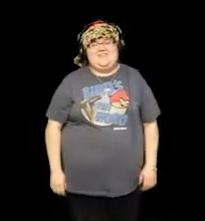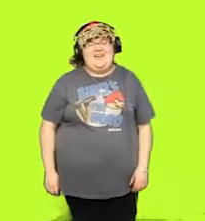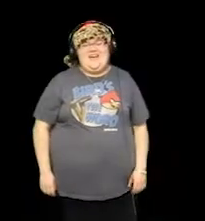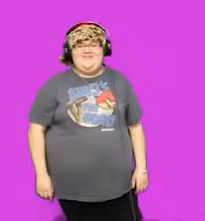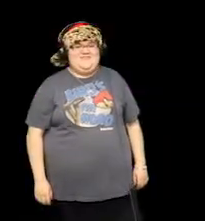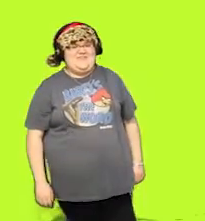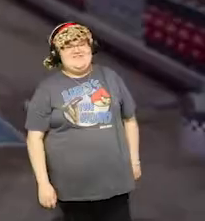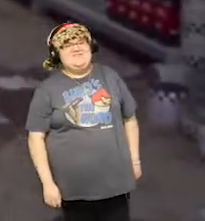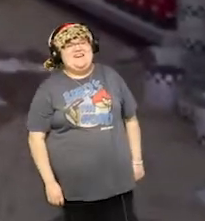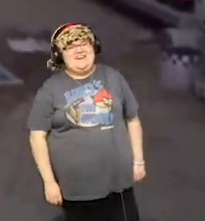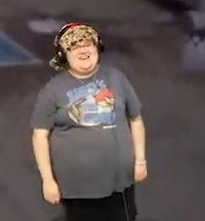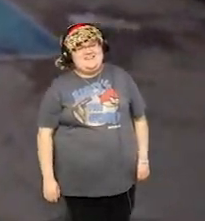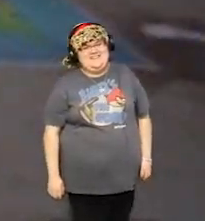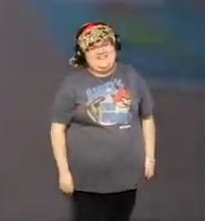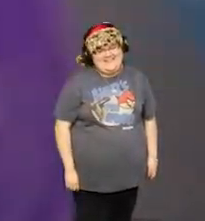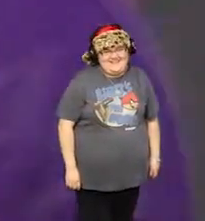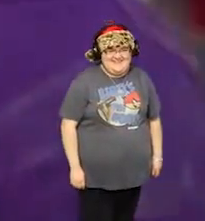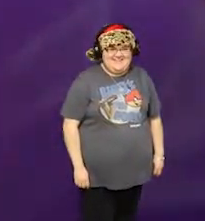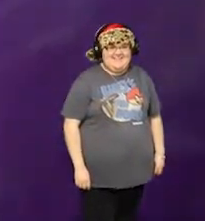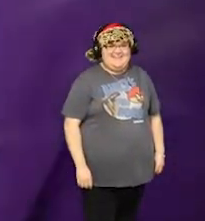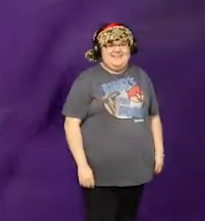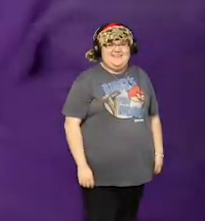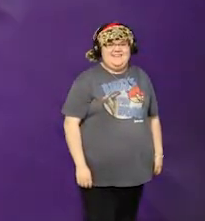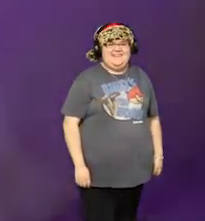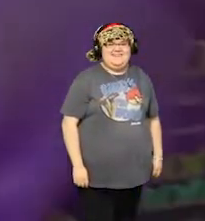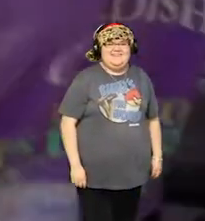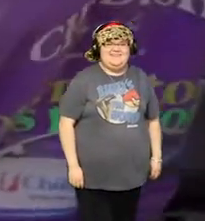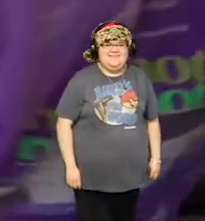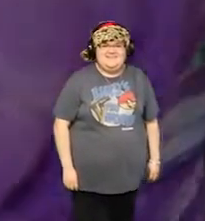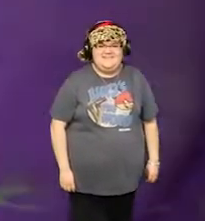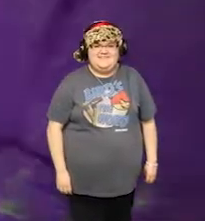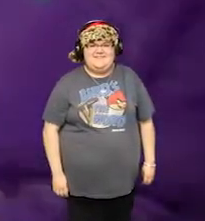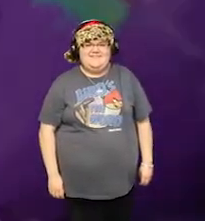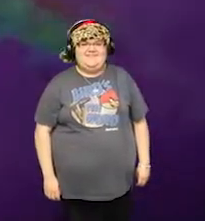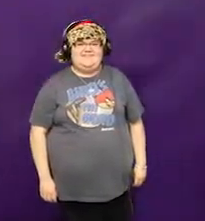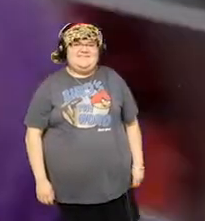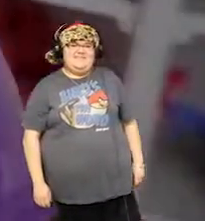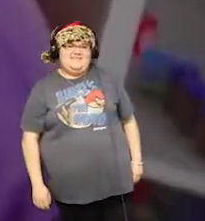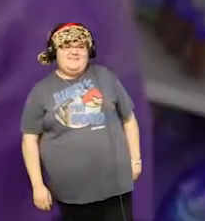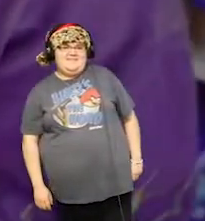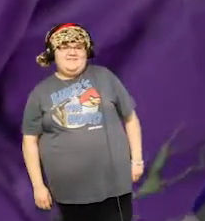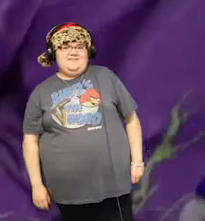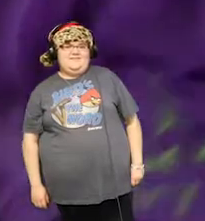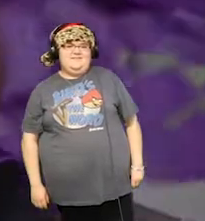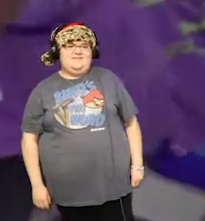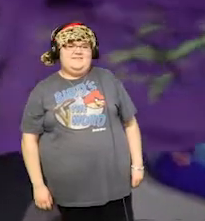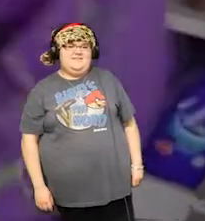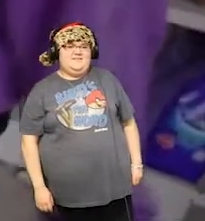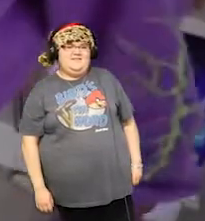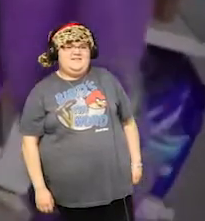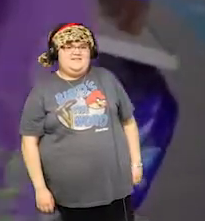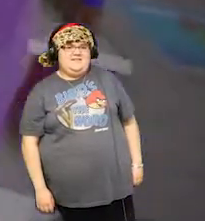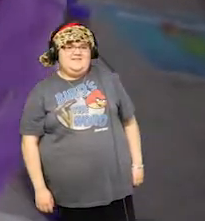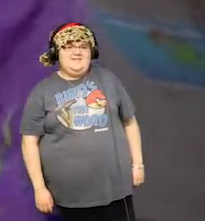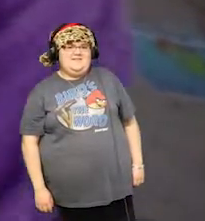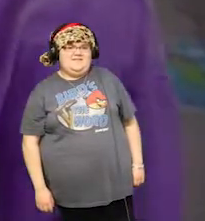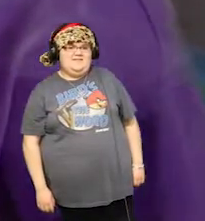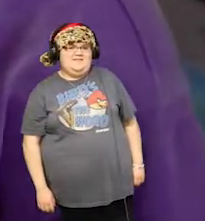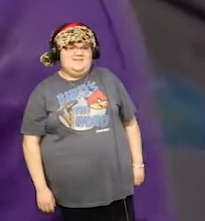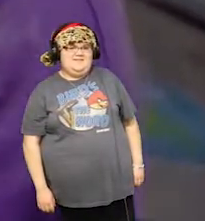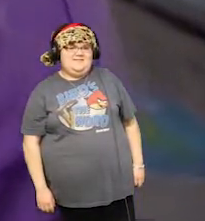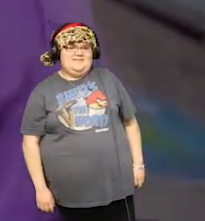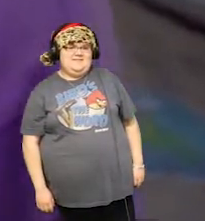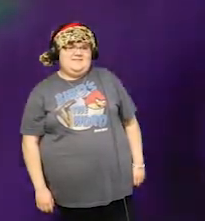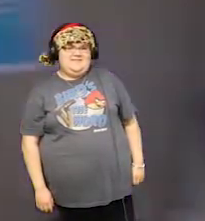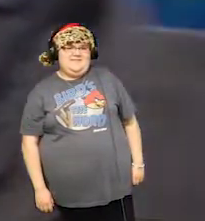They're just everywhere. Okay, boys, just like before, you've got to get everything on the list in order, and you have a time frame of 3 minutes